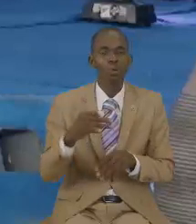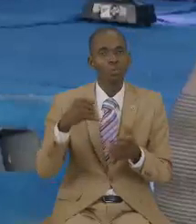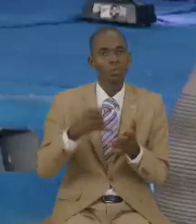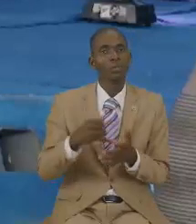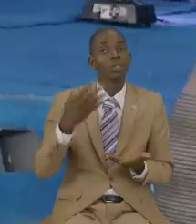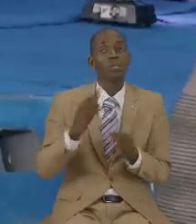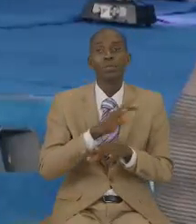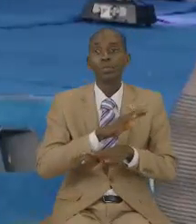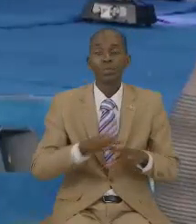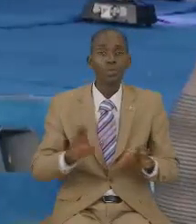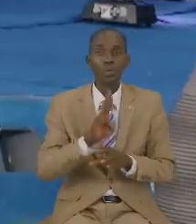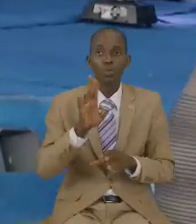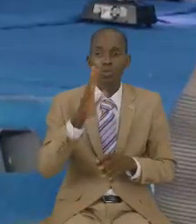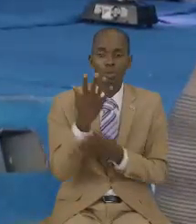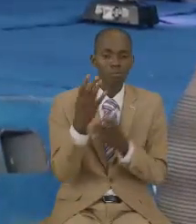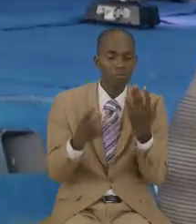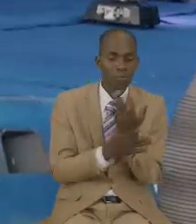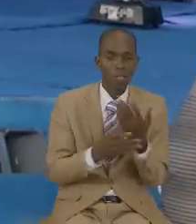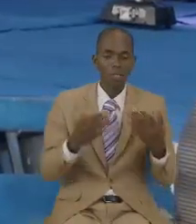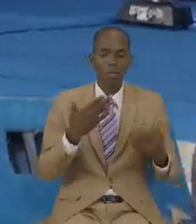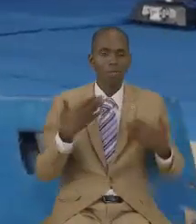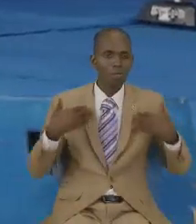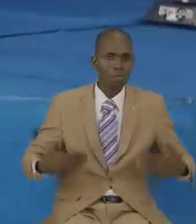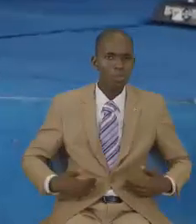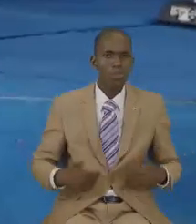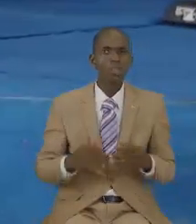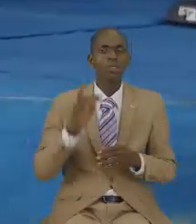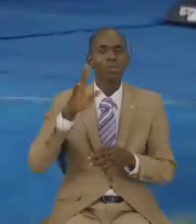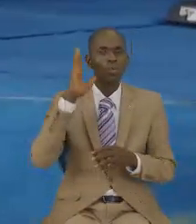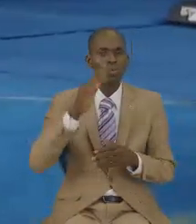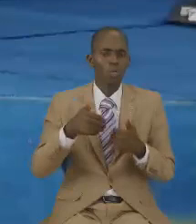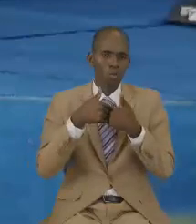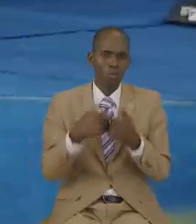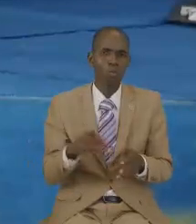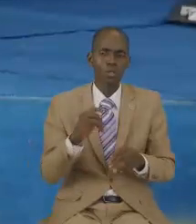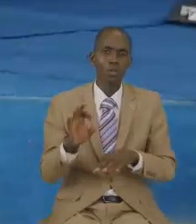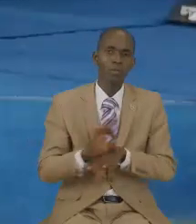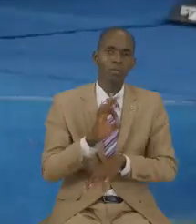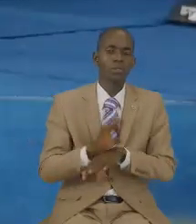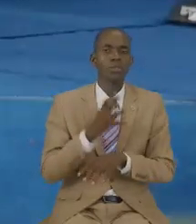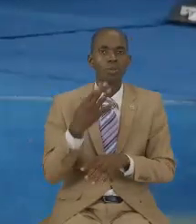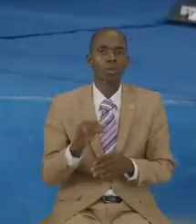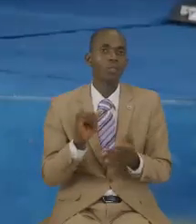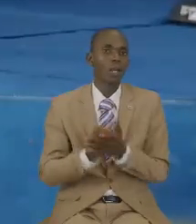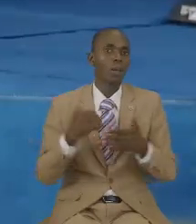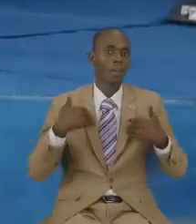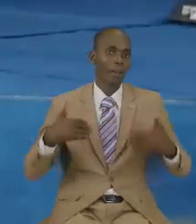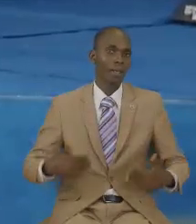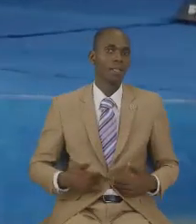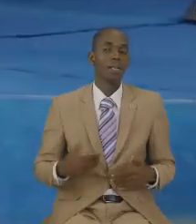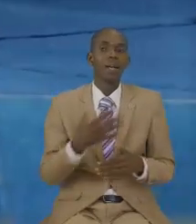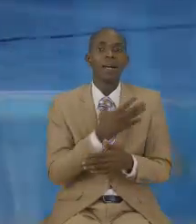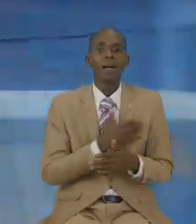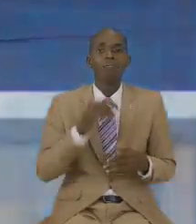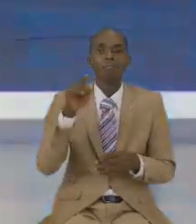your limbs, your hands, the members of your body, you lose the activity, the activation of those limbs.